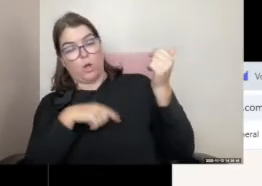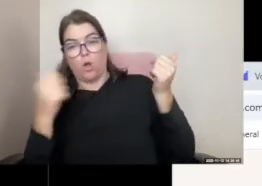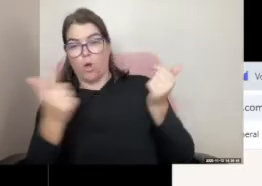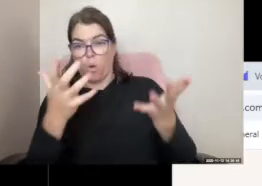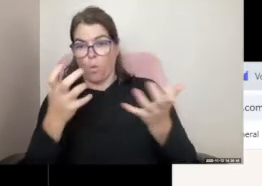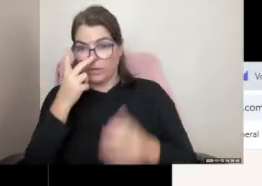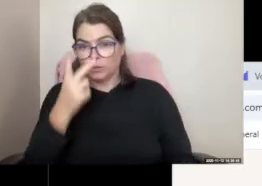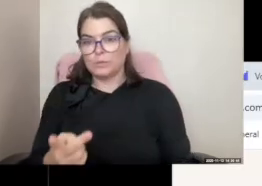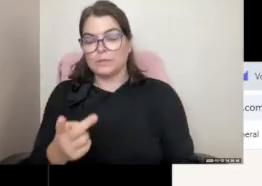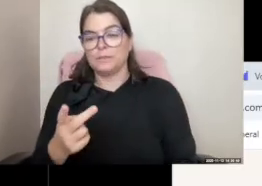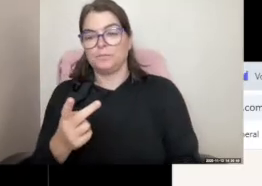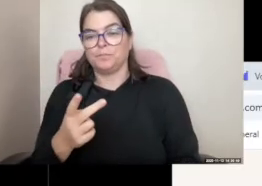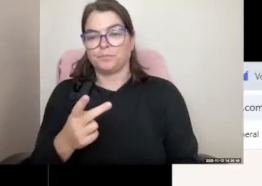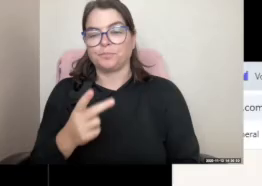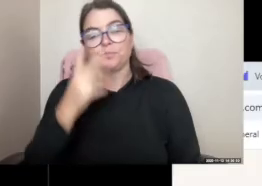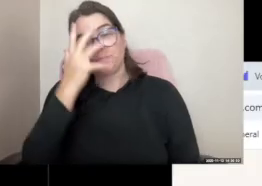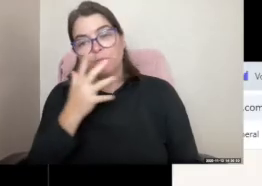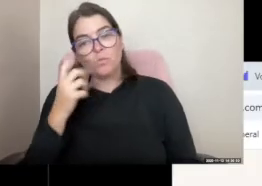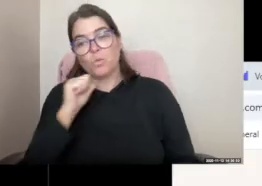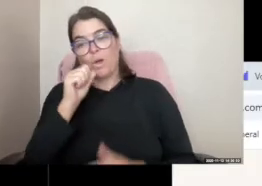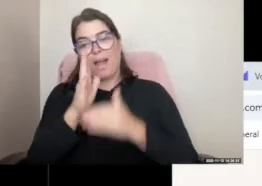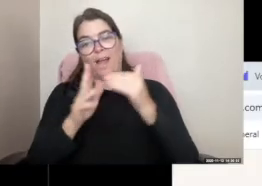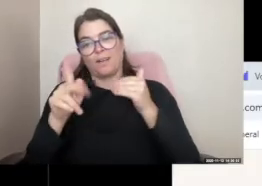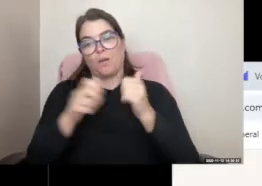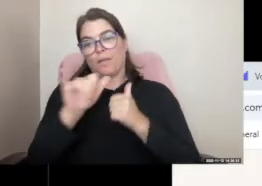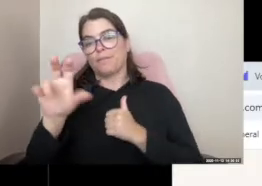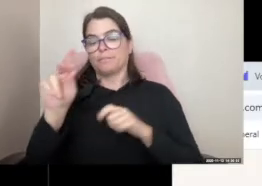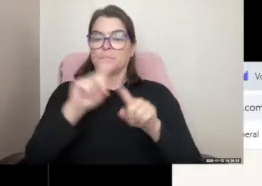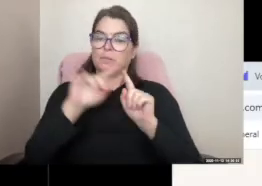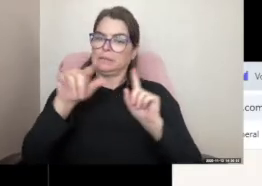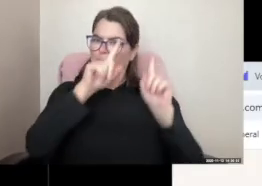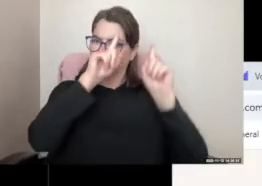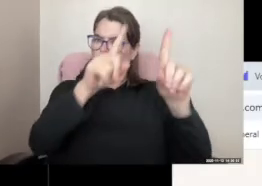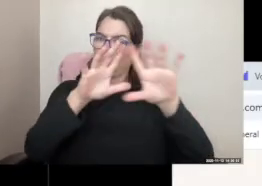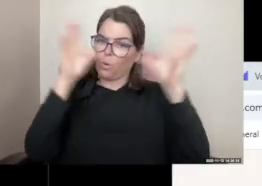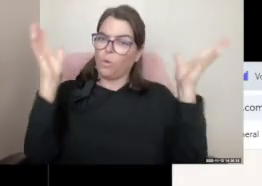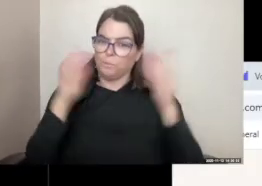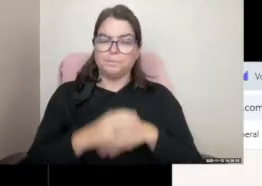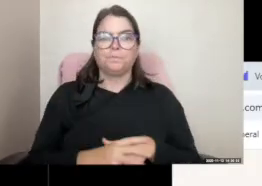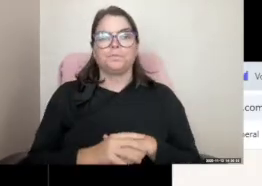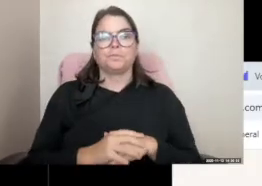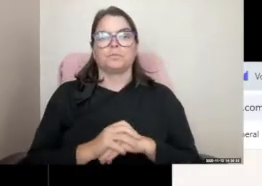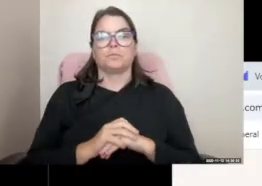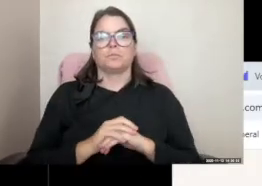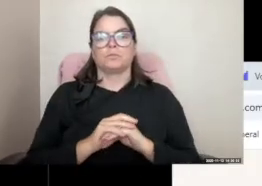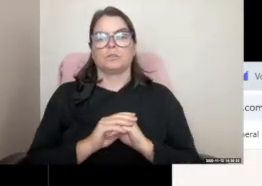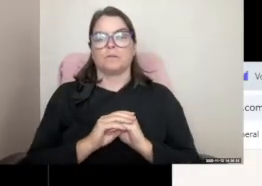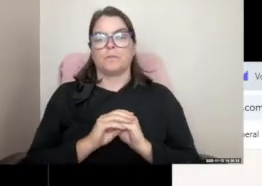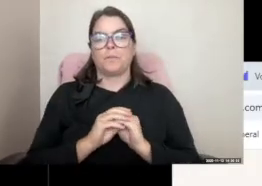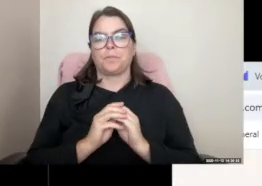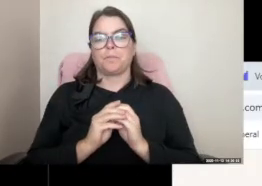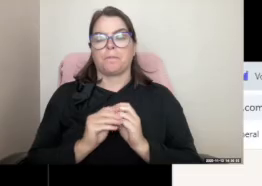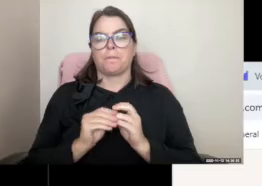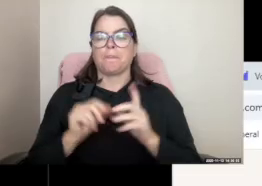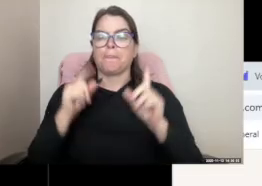incentives like HVIP work. Let's figure out how to fully fund the program so that it is continually operational, like Peter says it